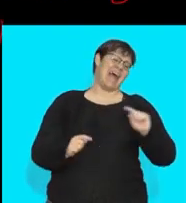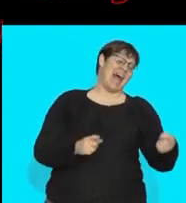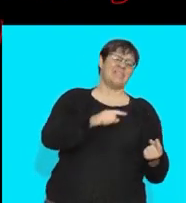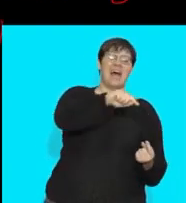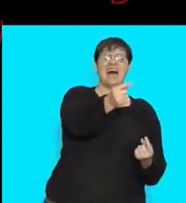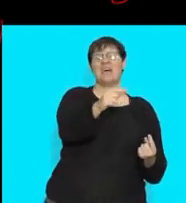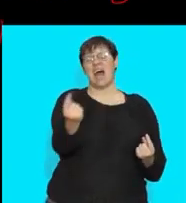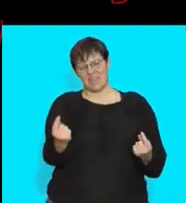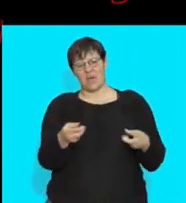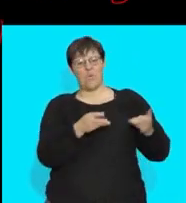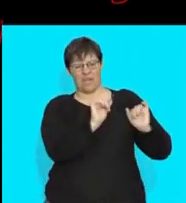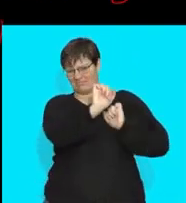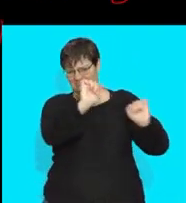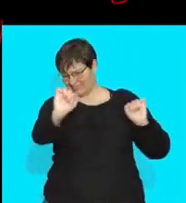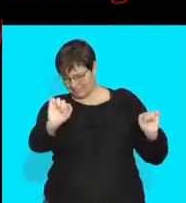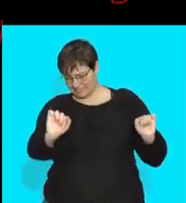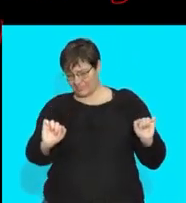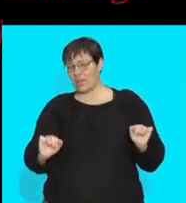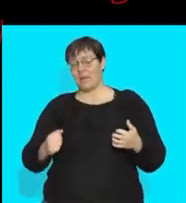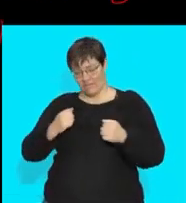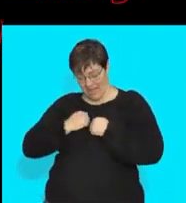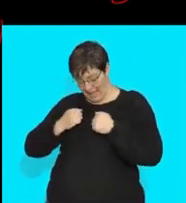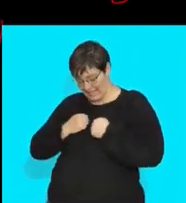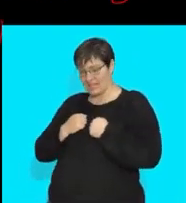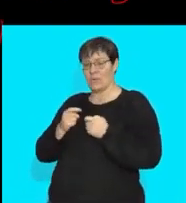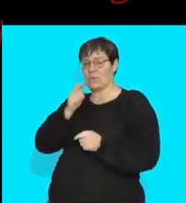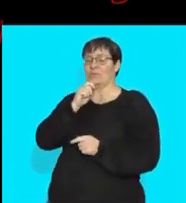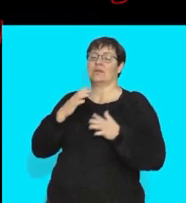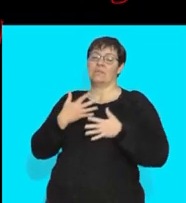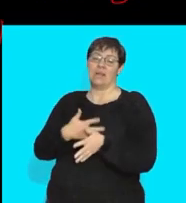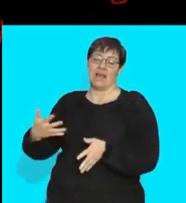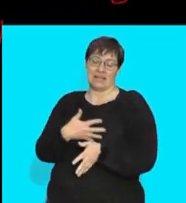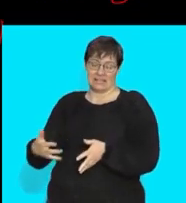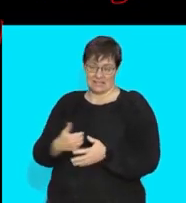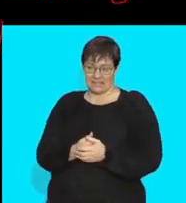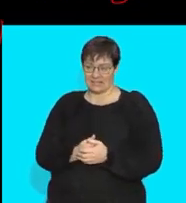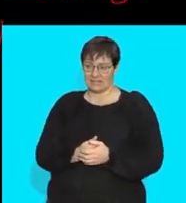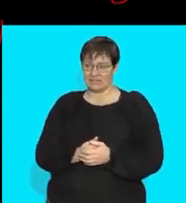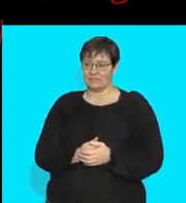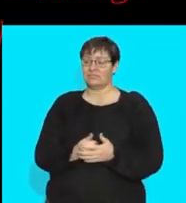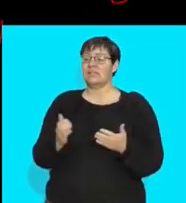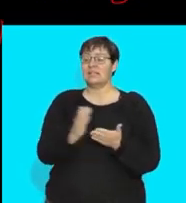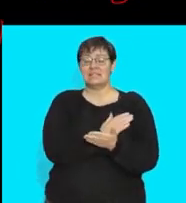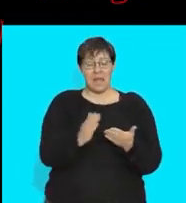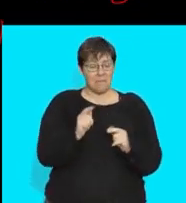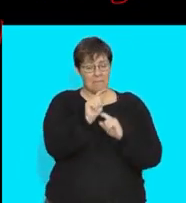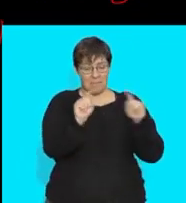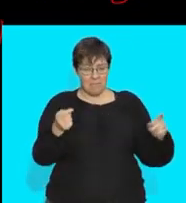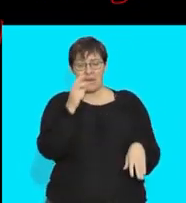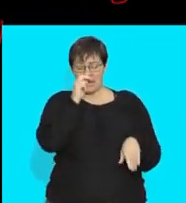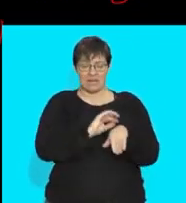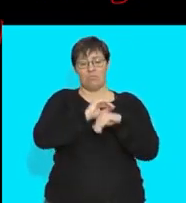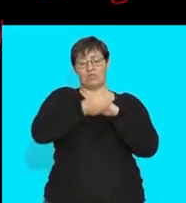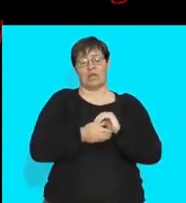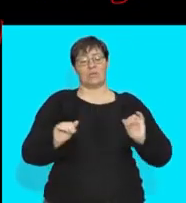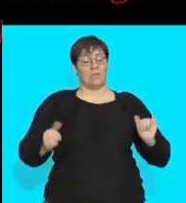have a different way. They might not necessarily need to use it. For some organisms, it needs to be well protected.